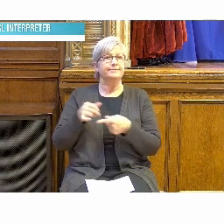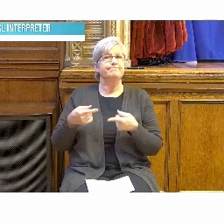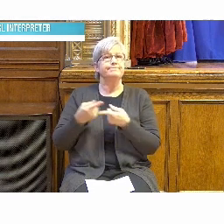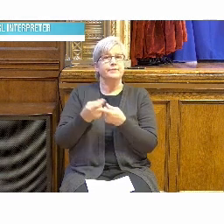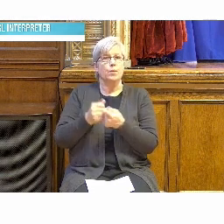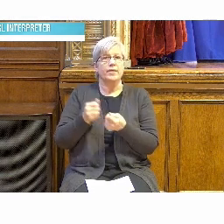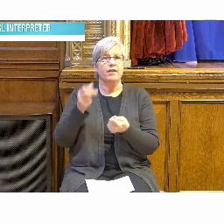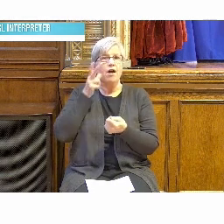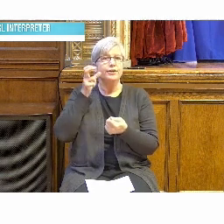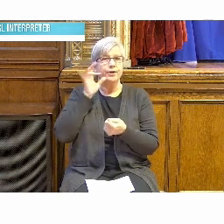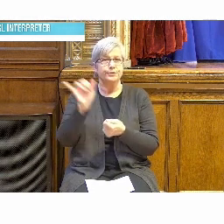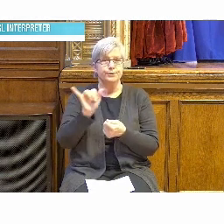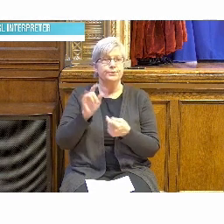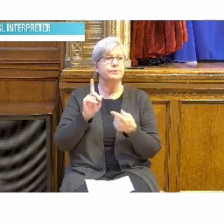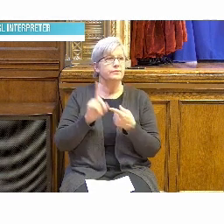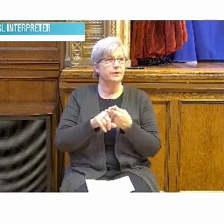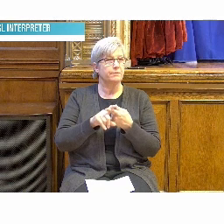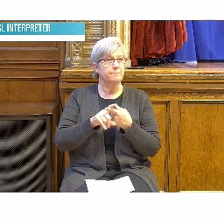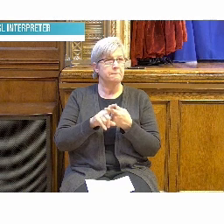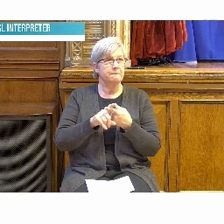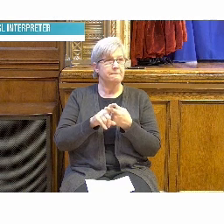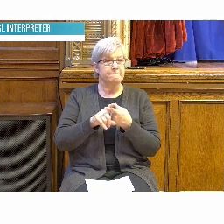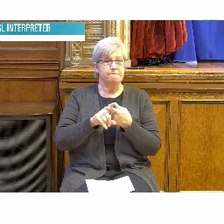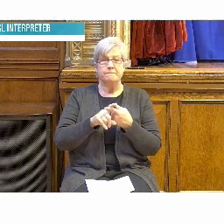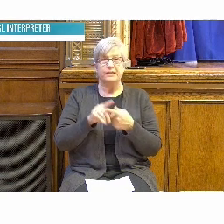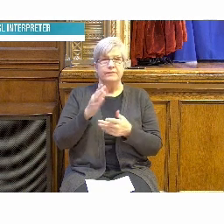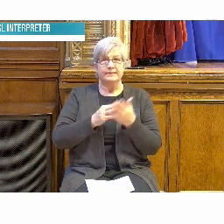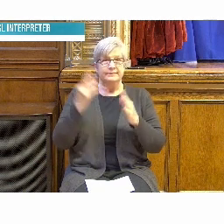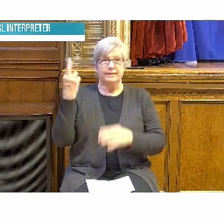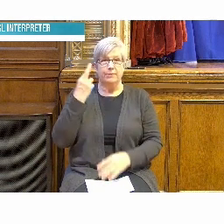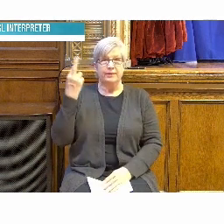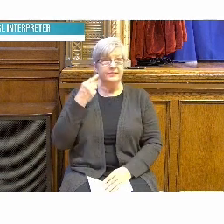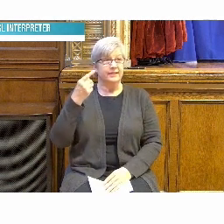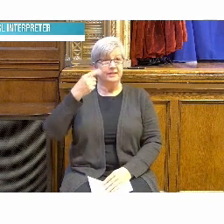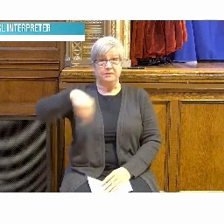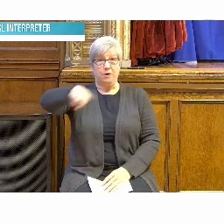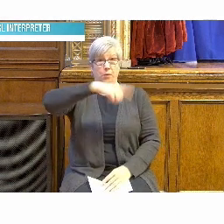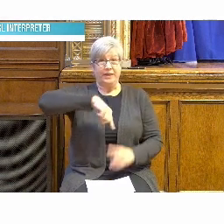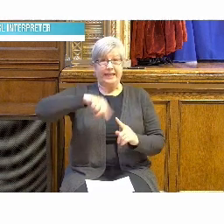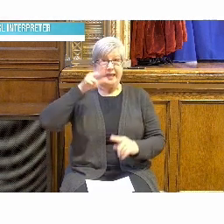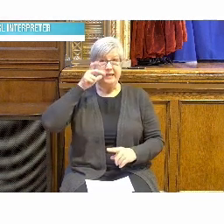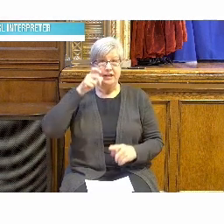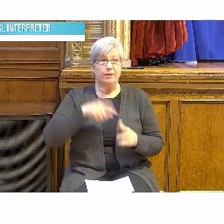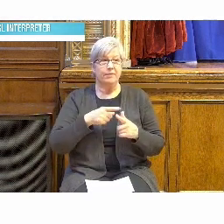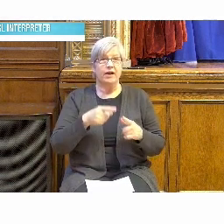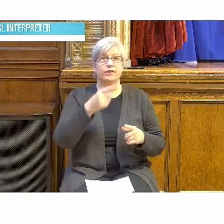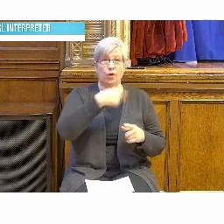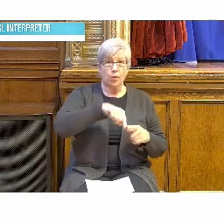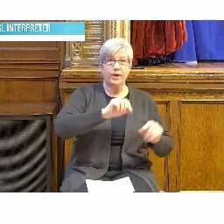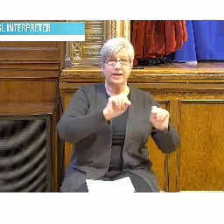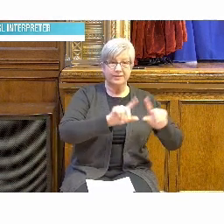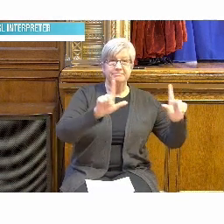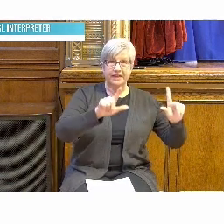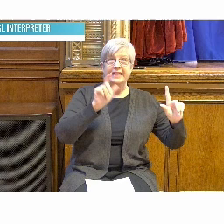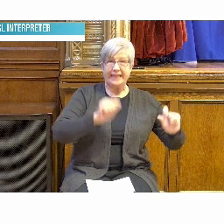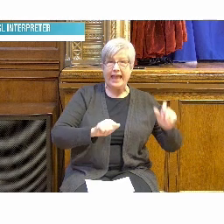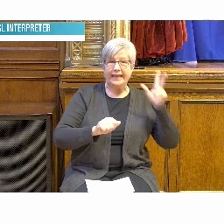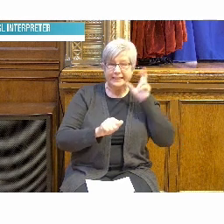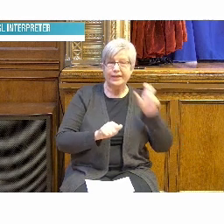her ability to be heard by you all in the space in Rochester. We can hear her as